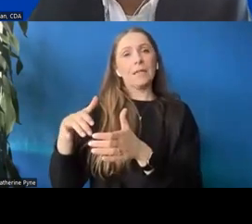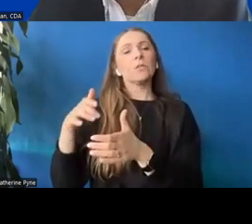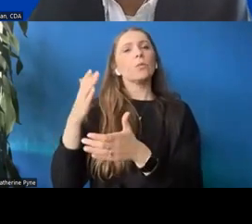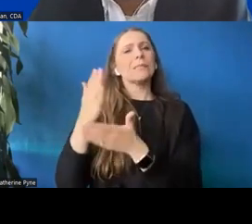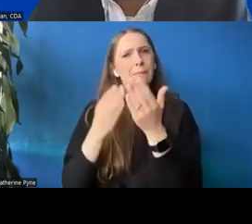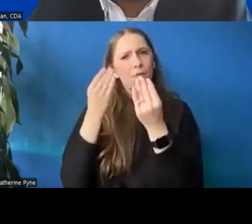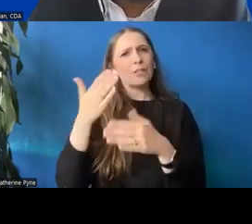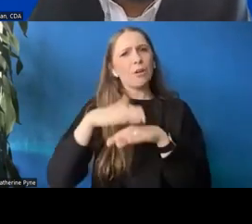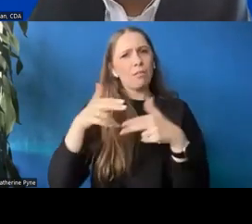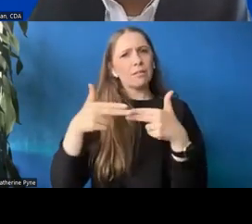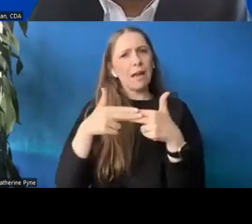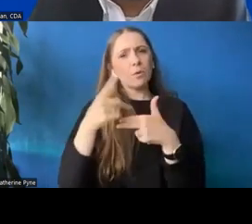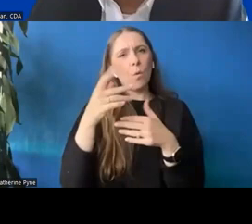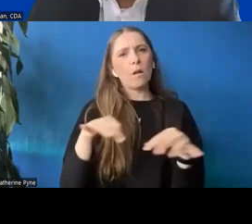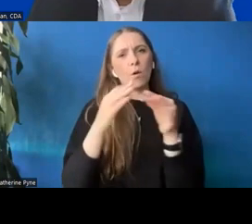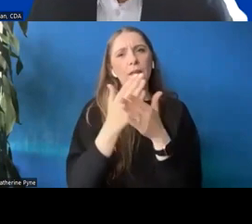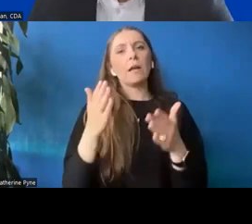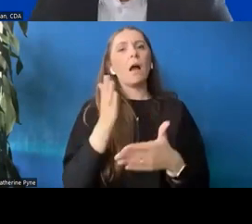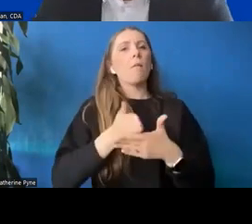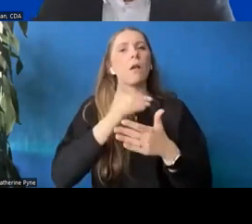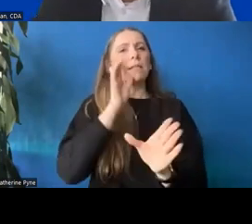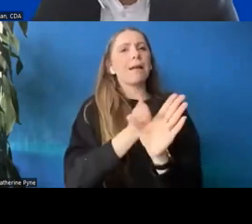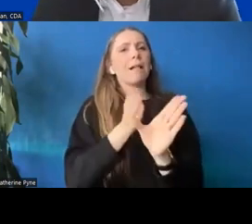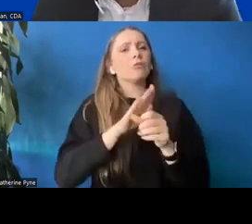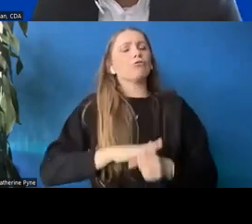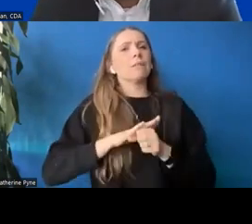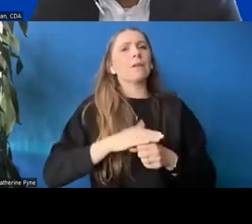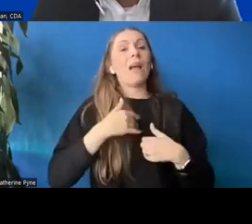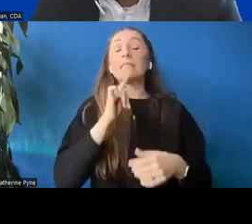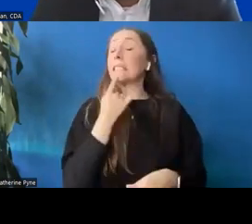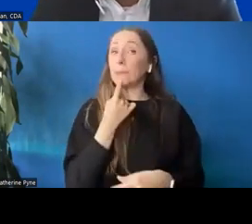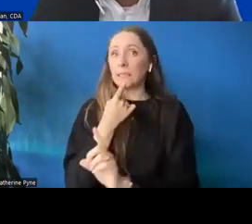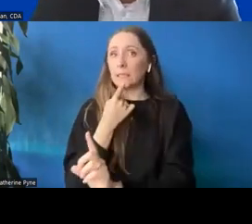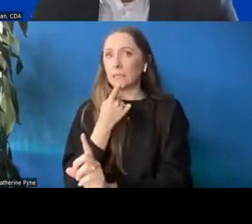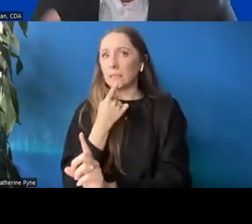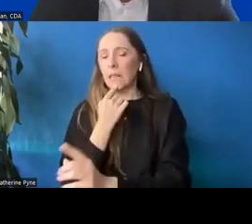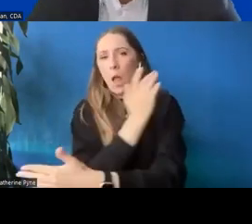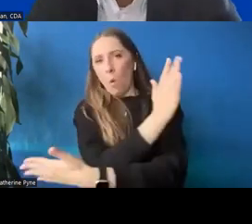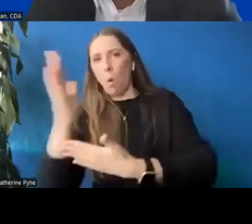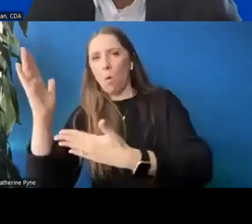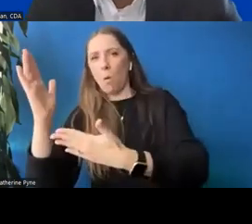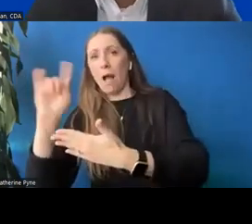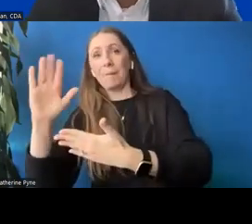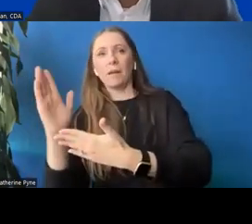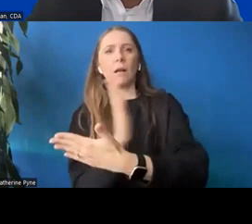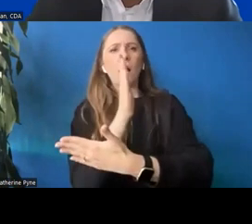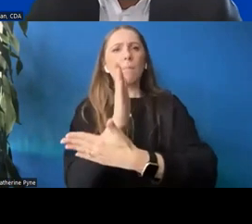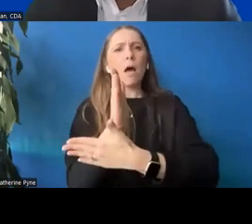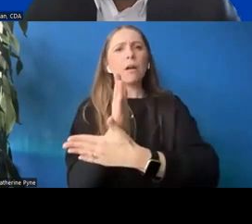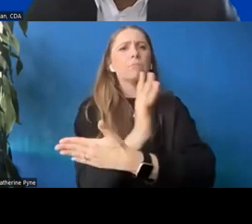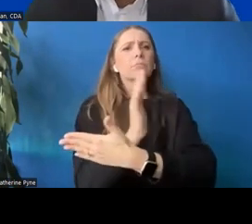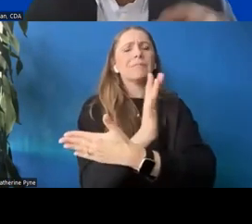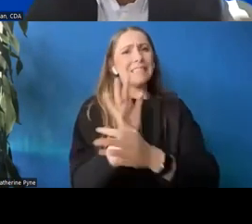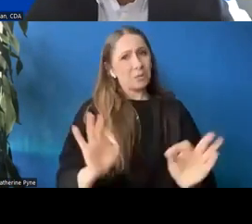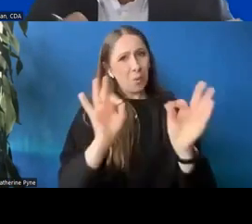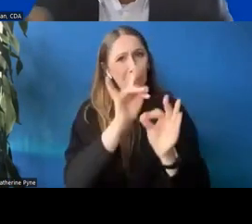really important piece is adding moderate psychological distress, because currently we only have serious psychological distress, but adding moderate is important because folks bounce